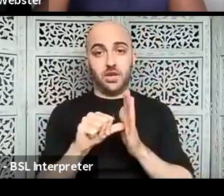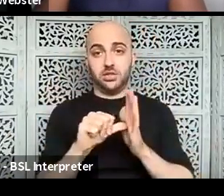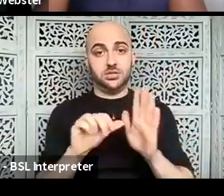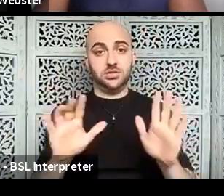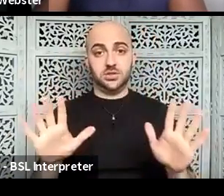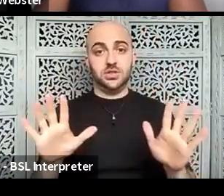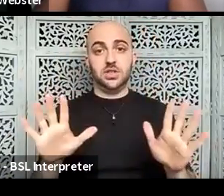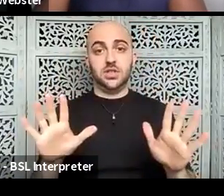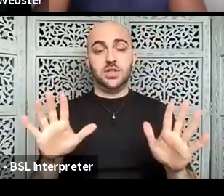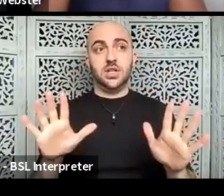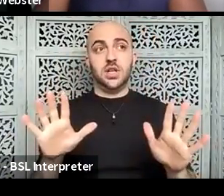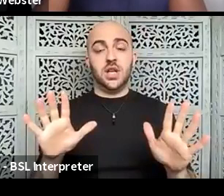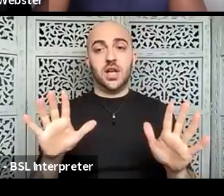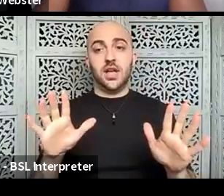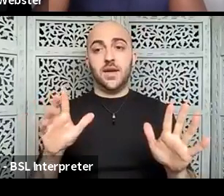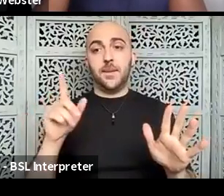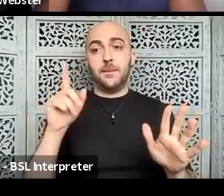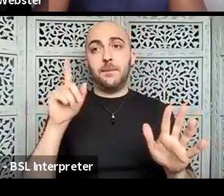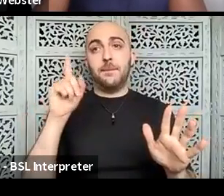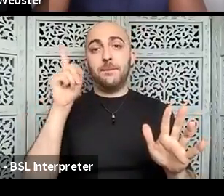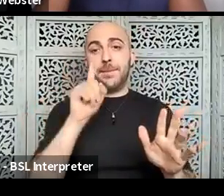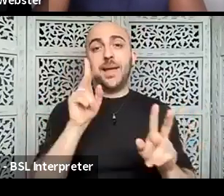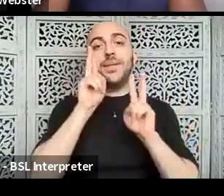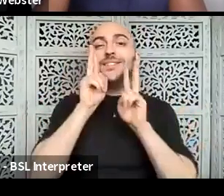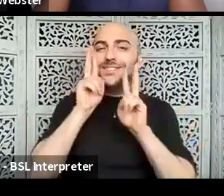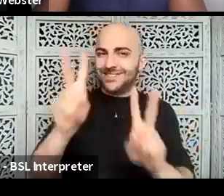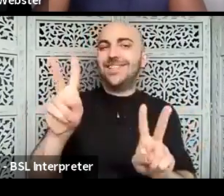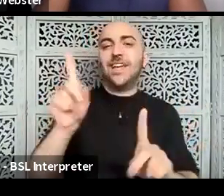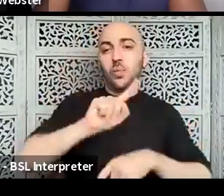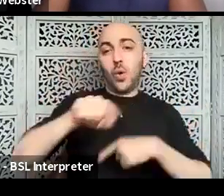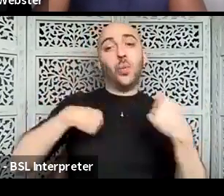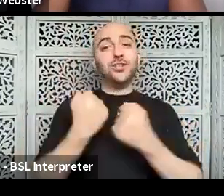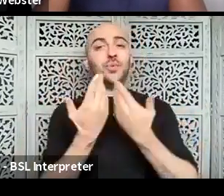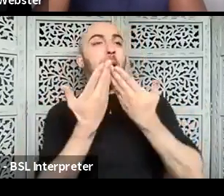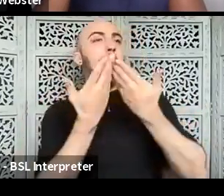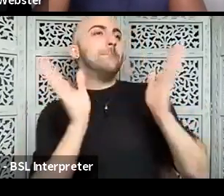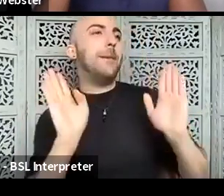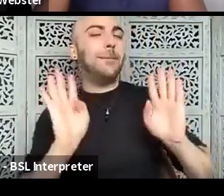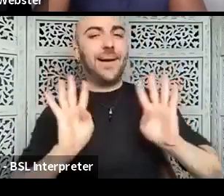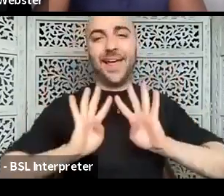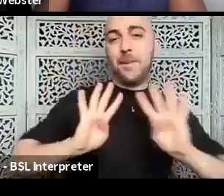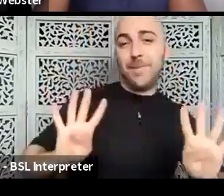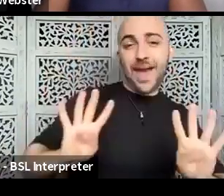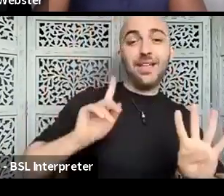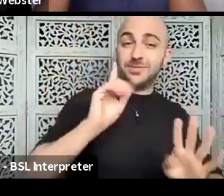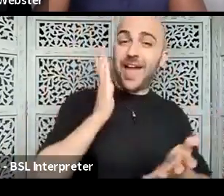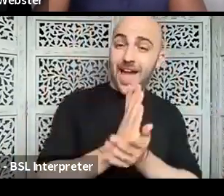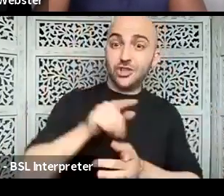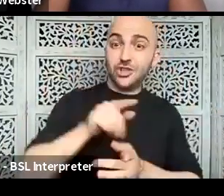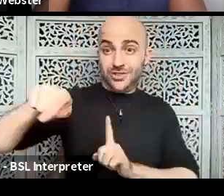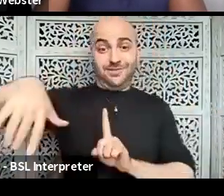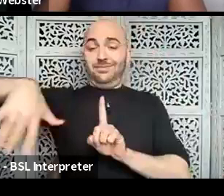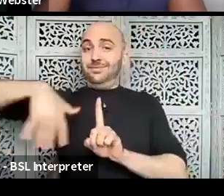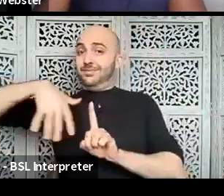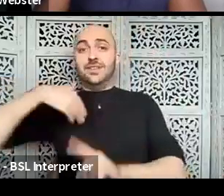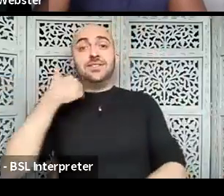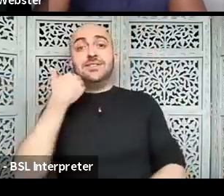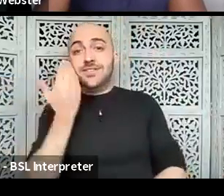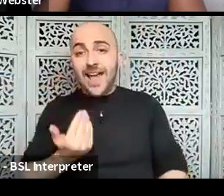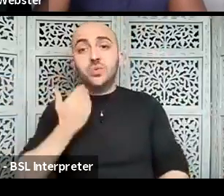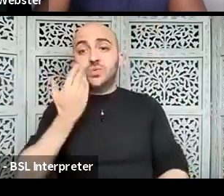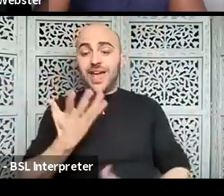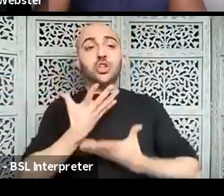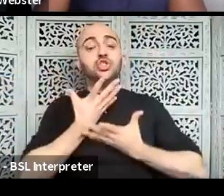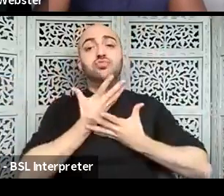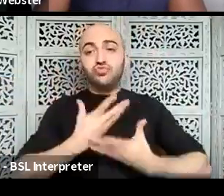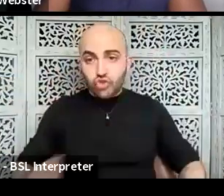think people see what we do publicly, and we do these panels, but the day to day is so draining and so